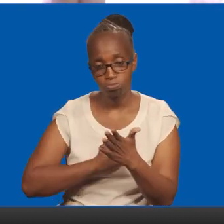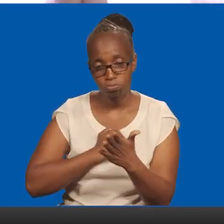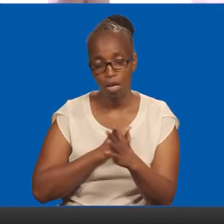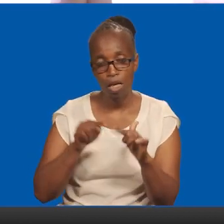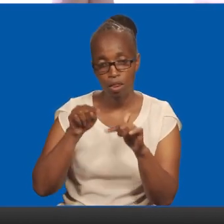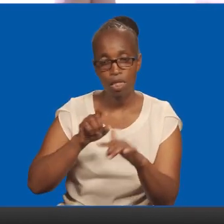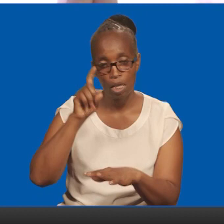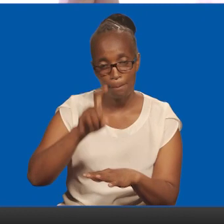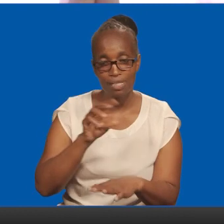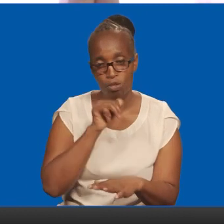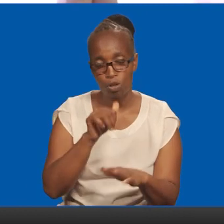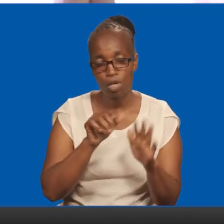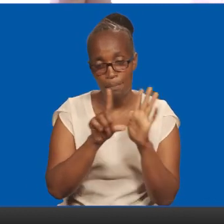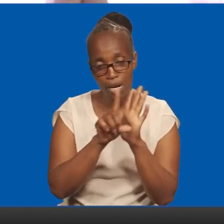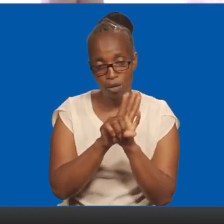It should be